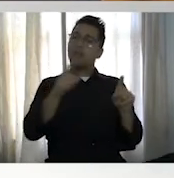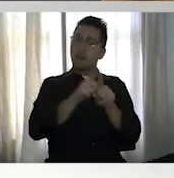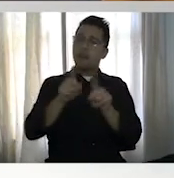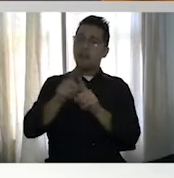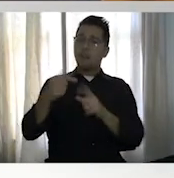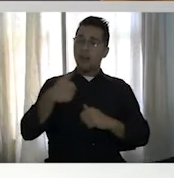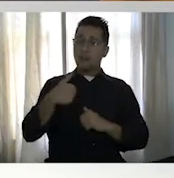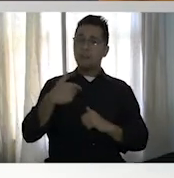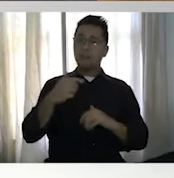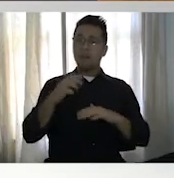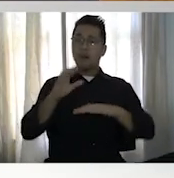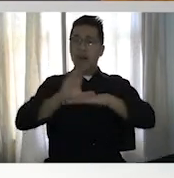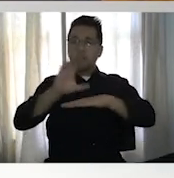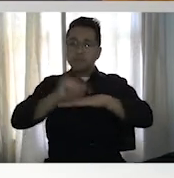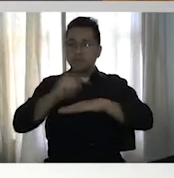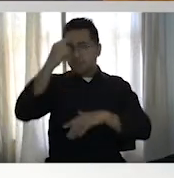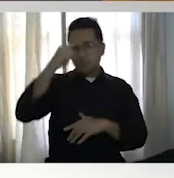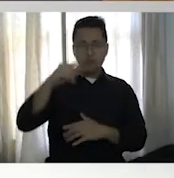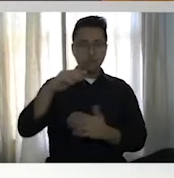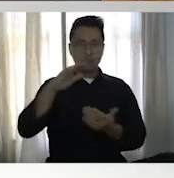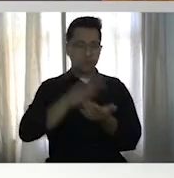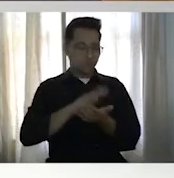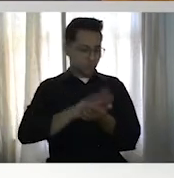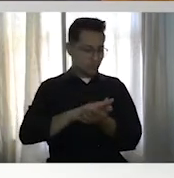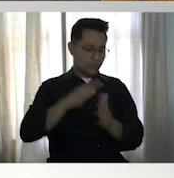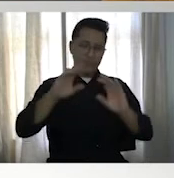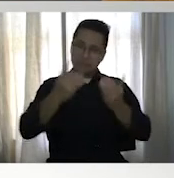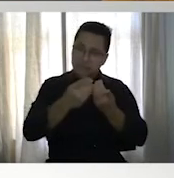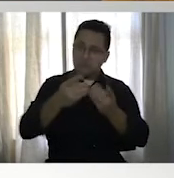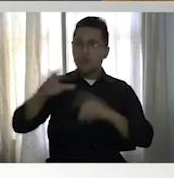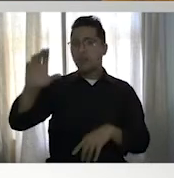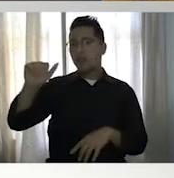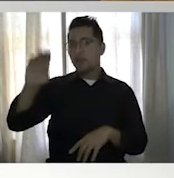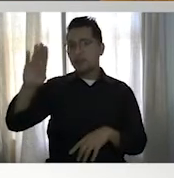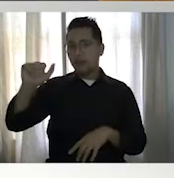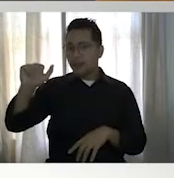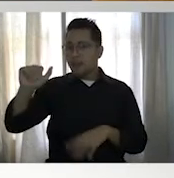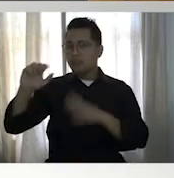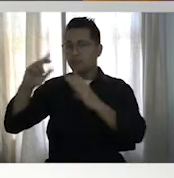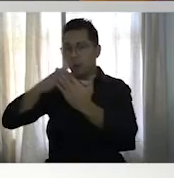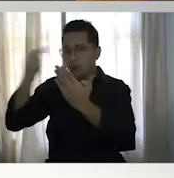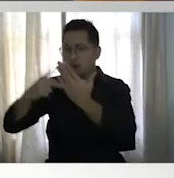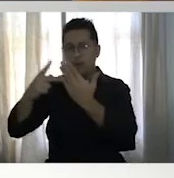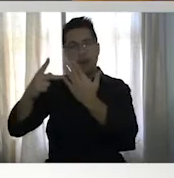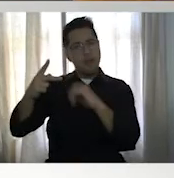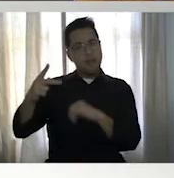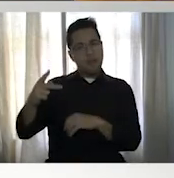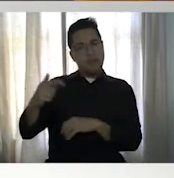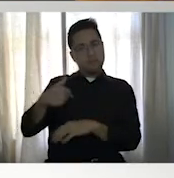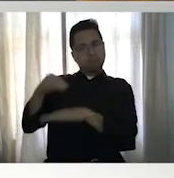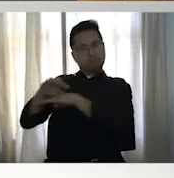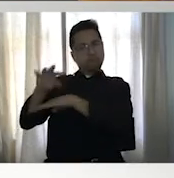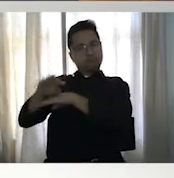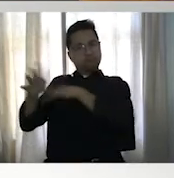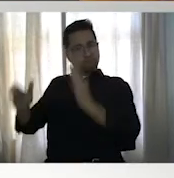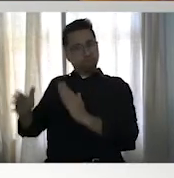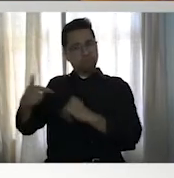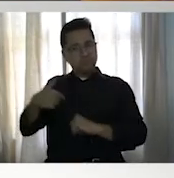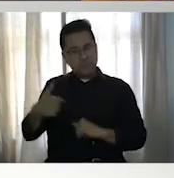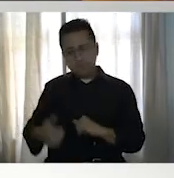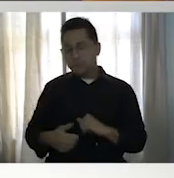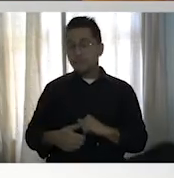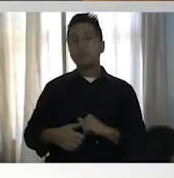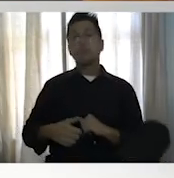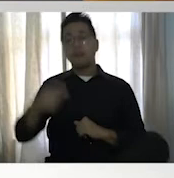school districts and teachers and ABA programs. And just in terms of groups